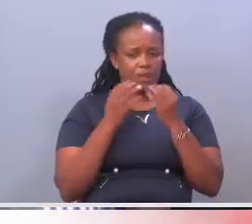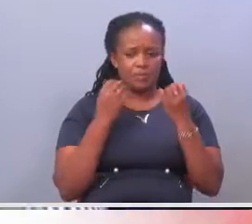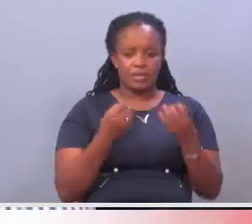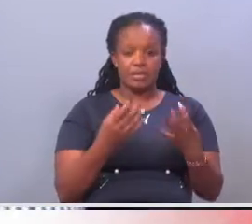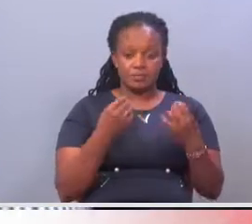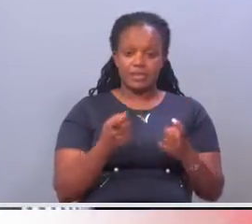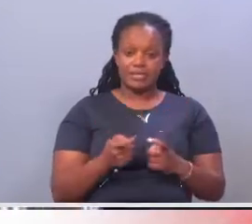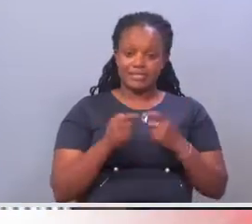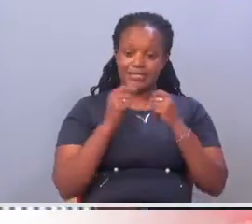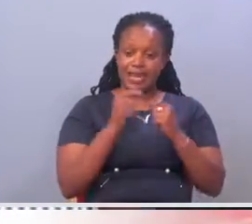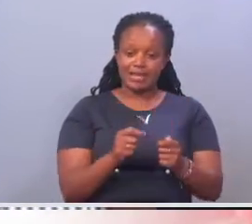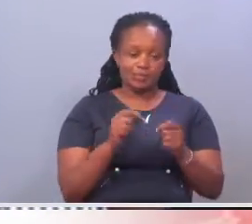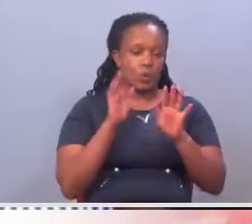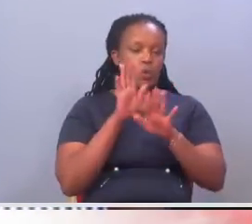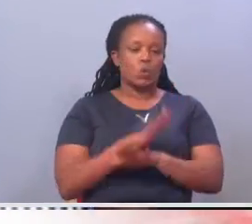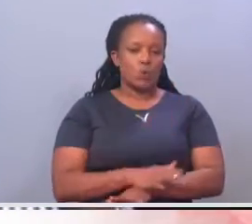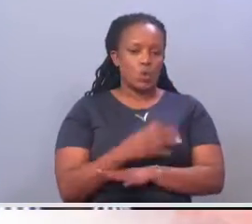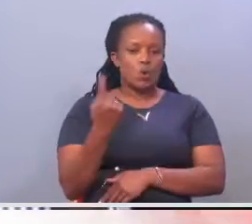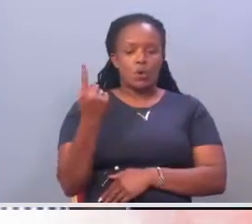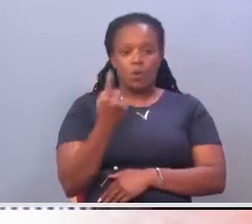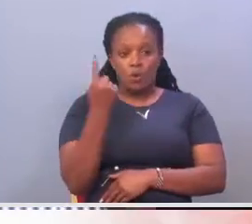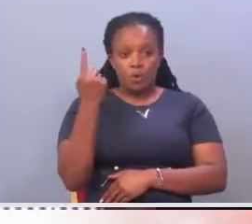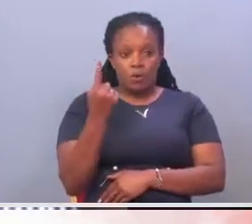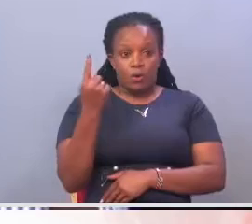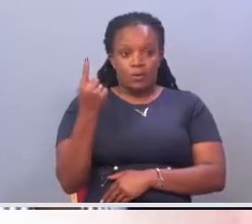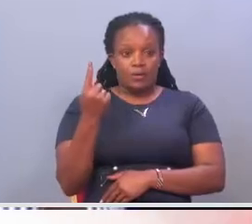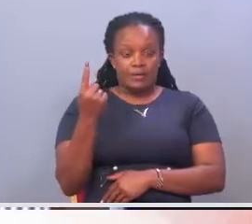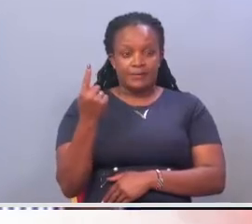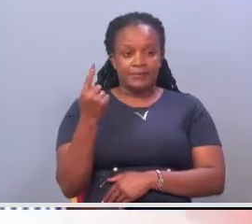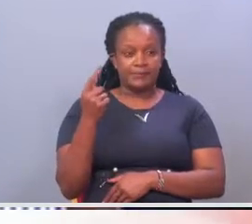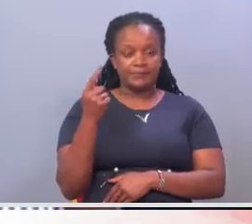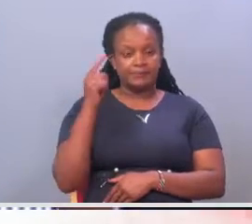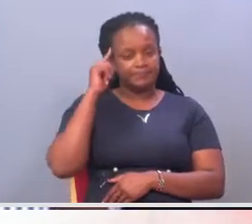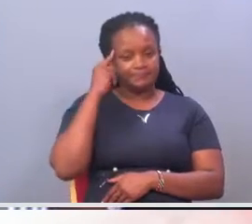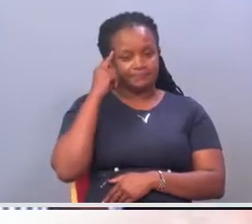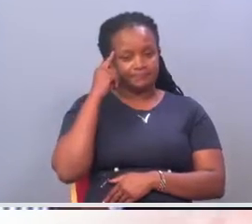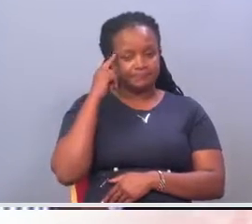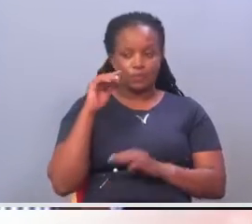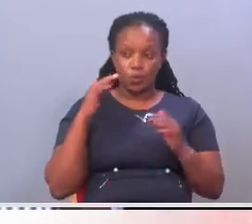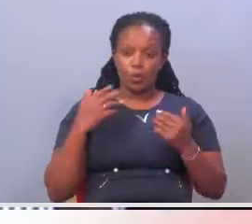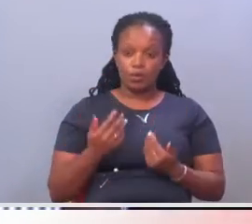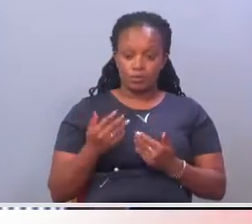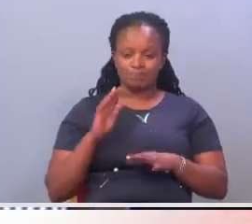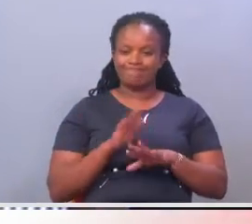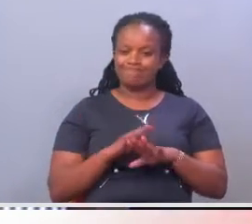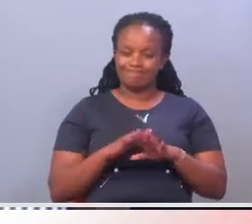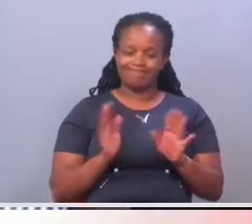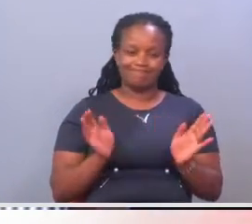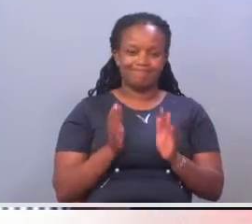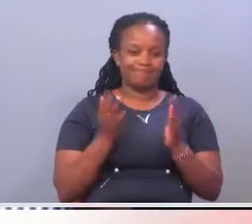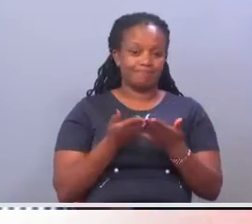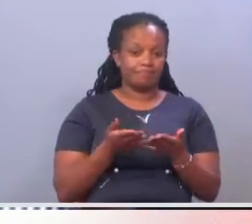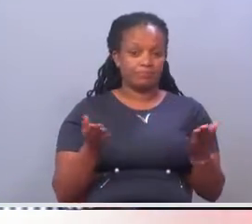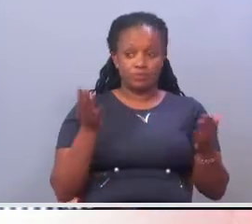we're like sleeping on our talent, on the inmates' talent, and we thought that it is good to encourage them. Kwa